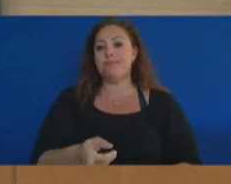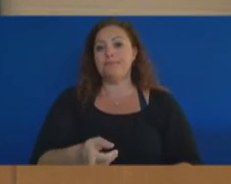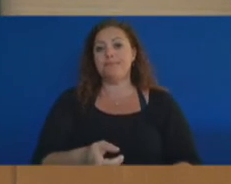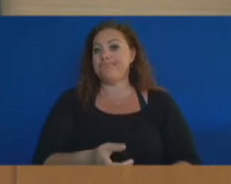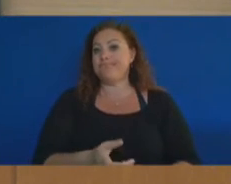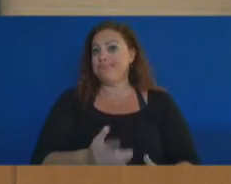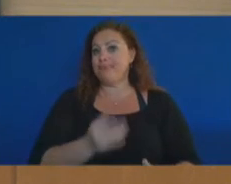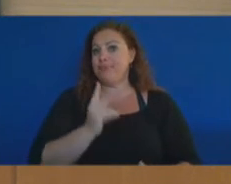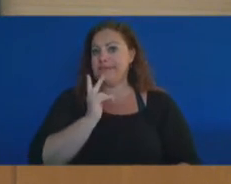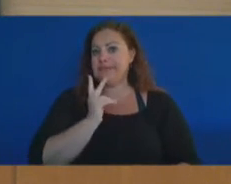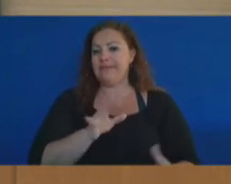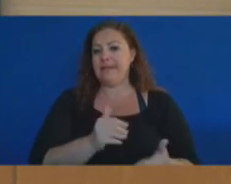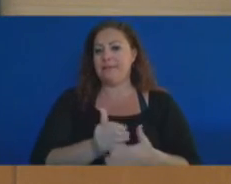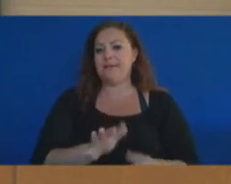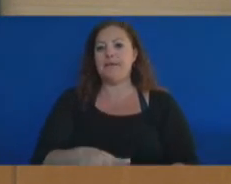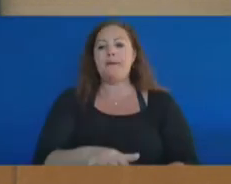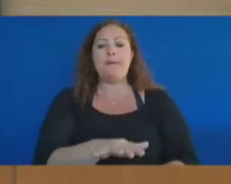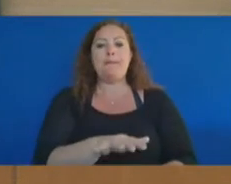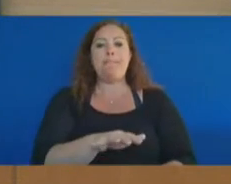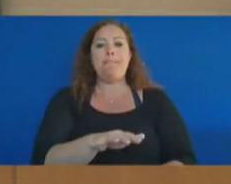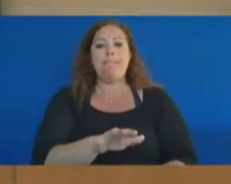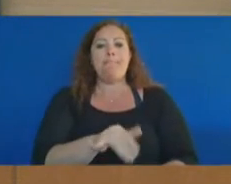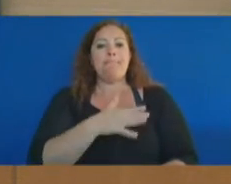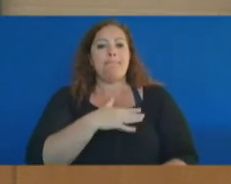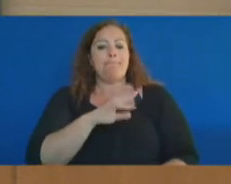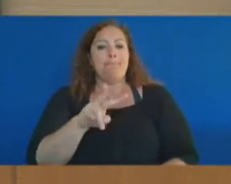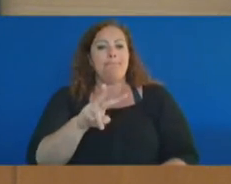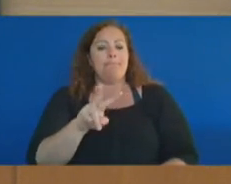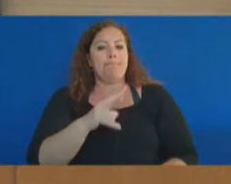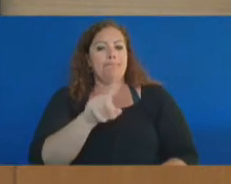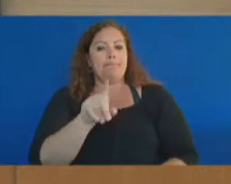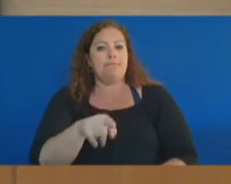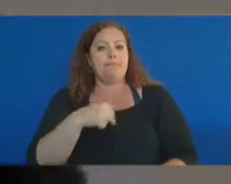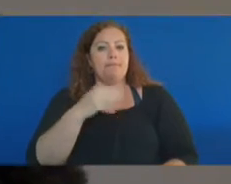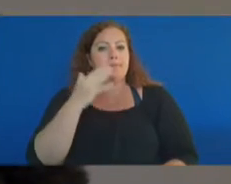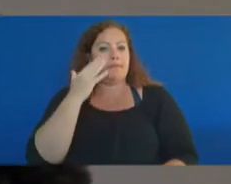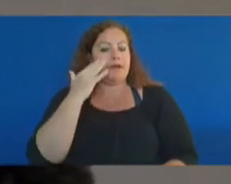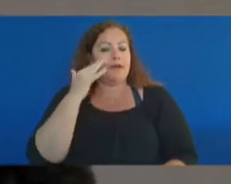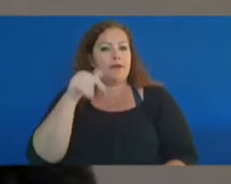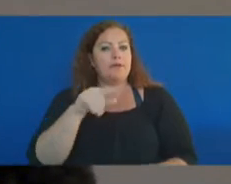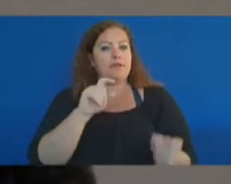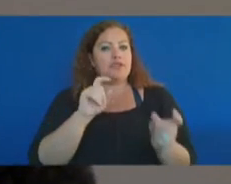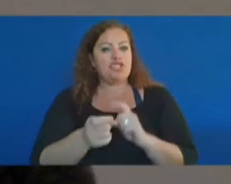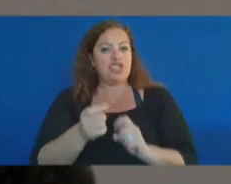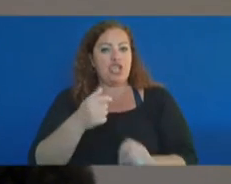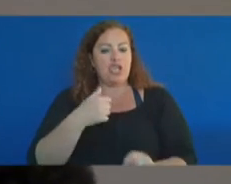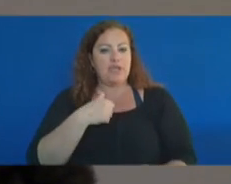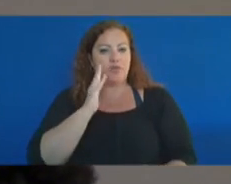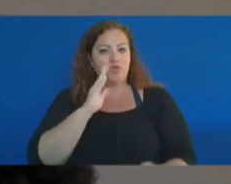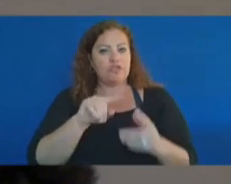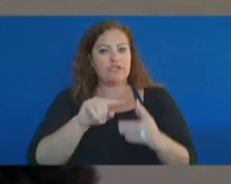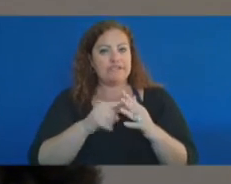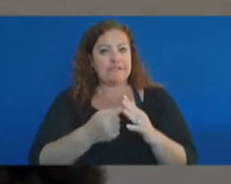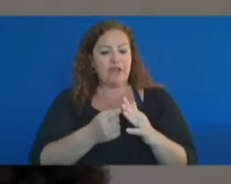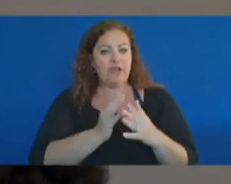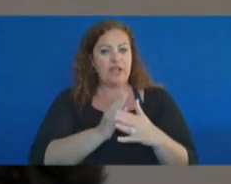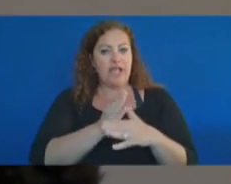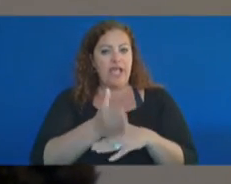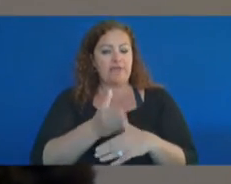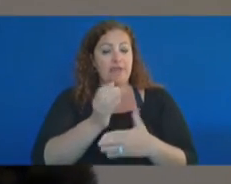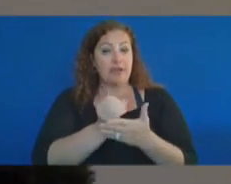right okay got it and then my second question is I know that this is a change that would be effective after um it's